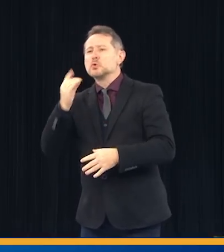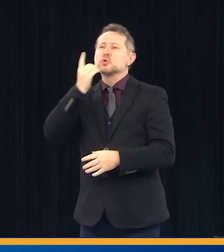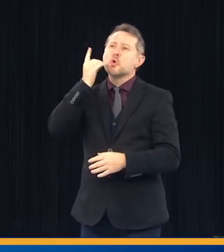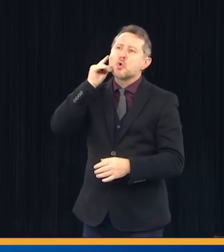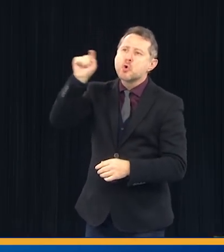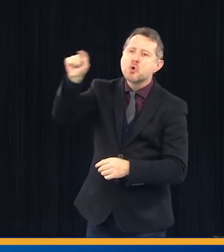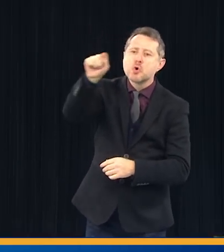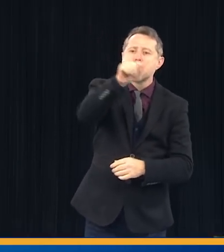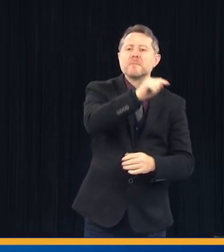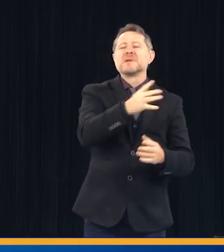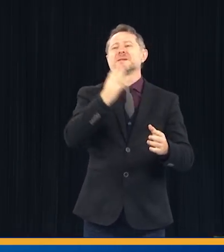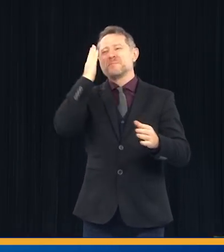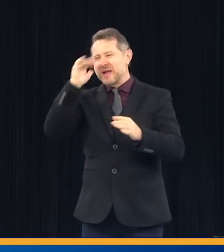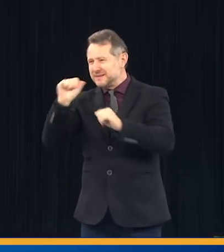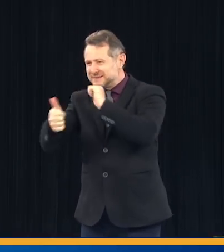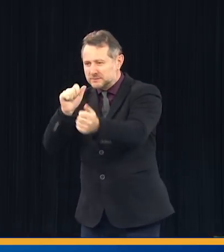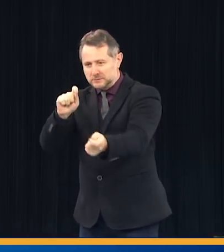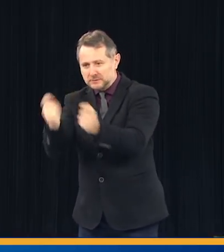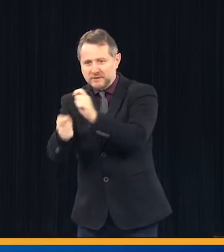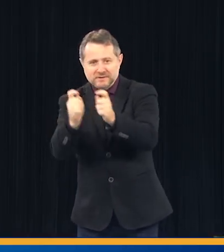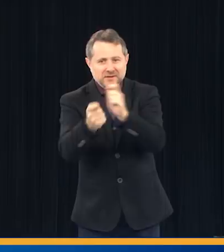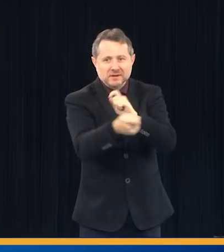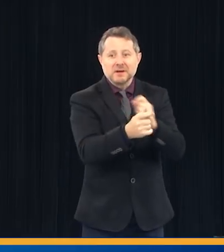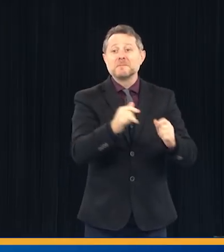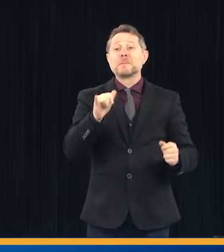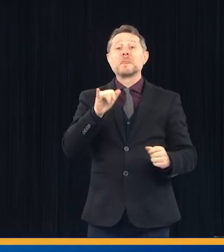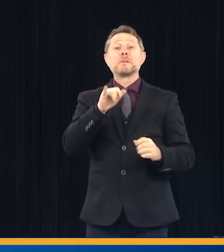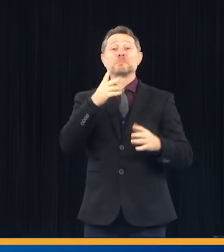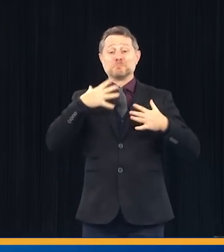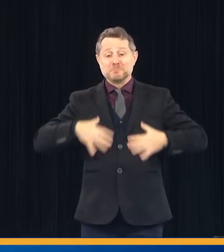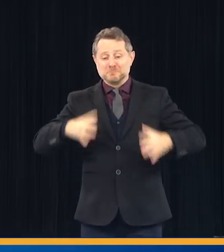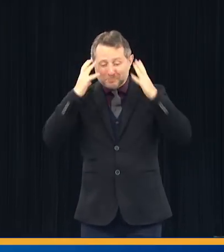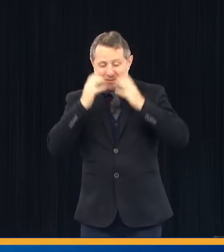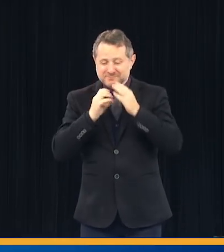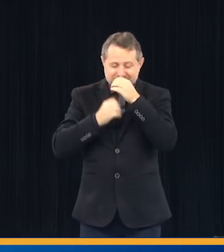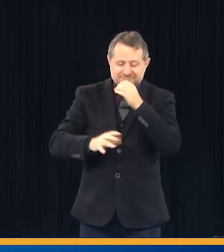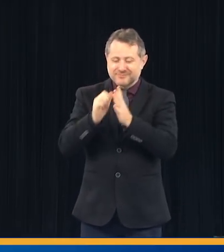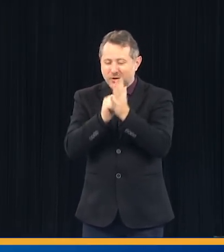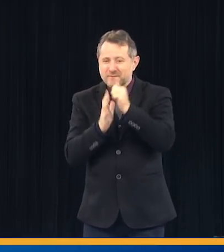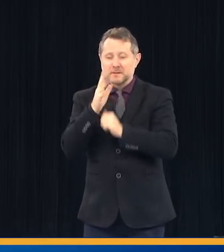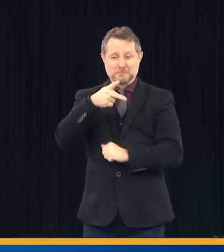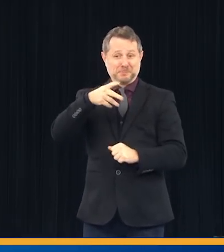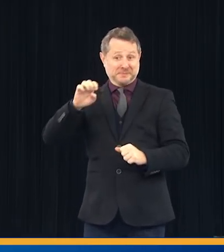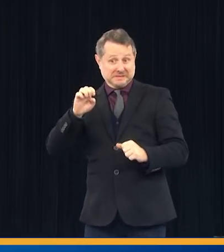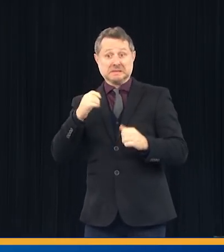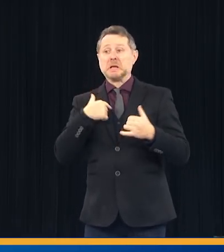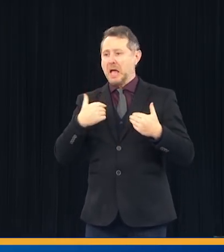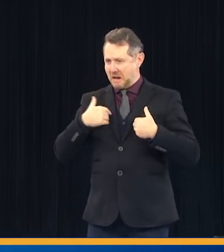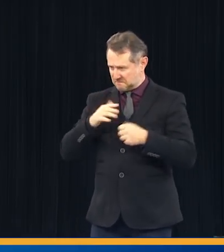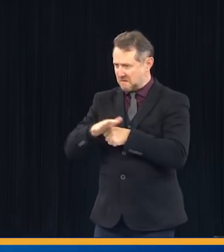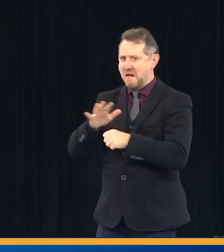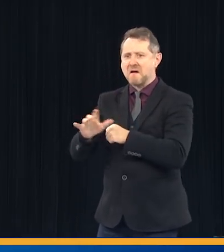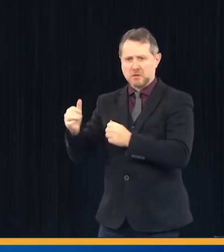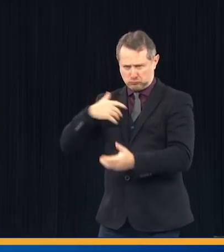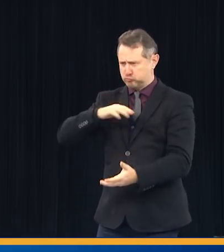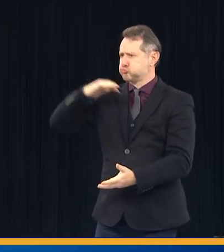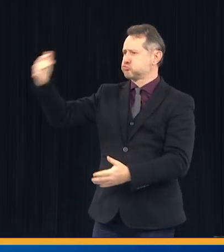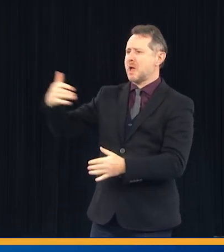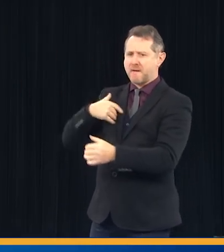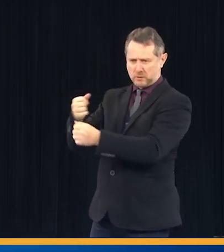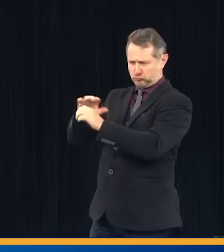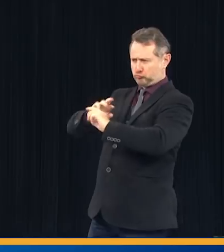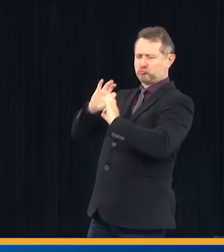number. PPE equipment. Right now we have enough PPE in stock, and all the local